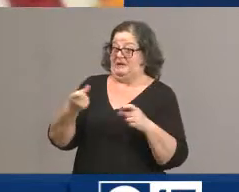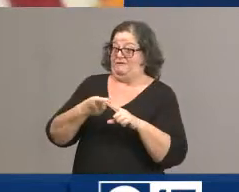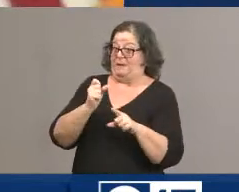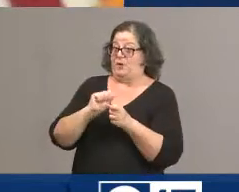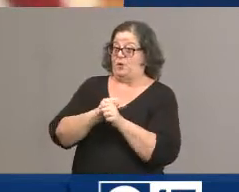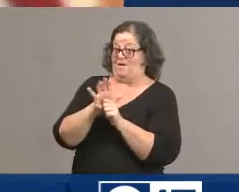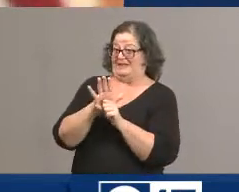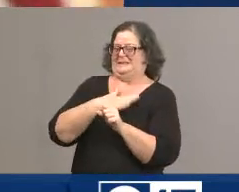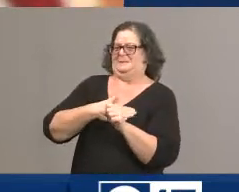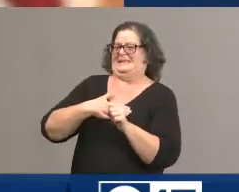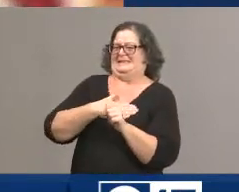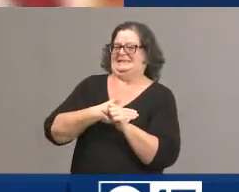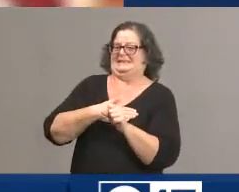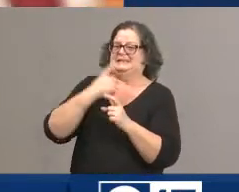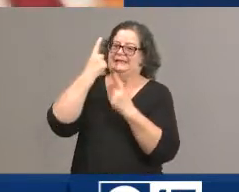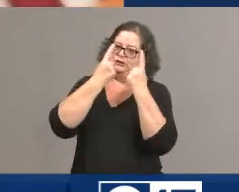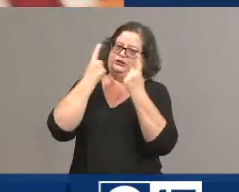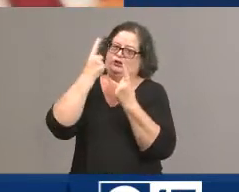plasma.